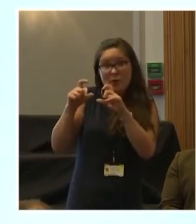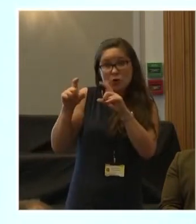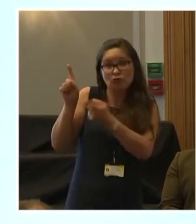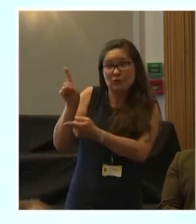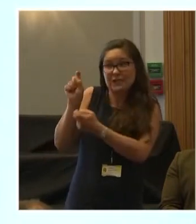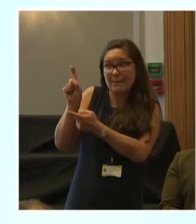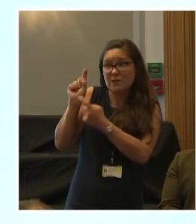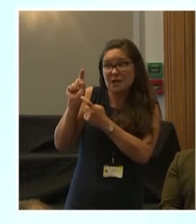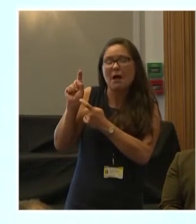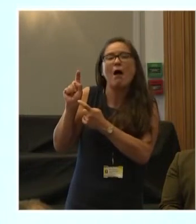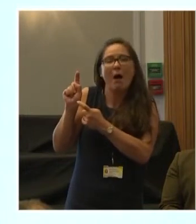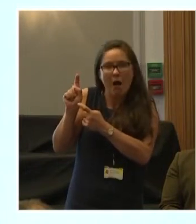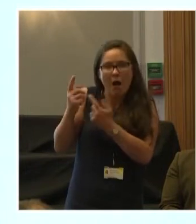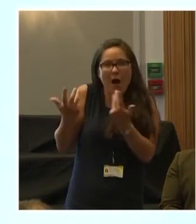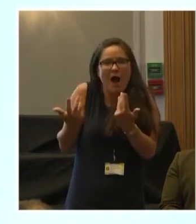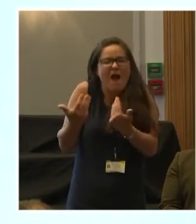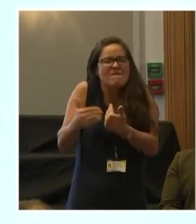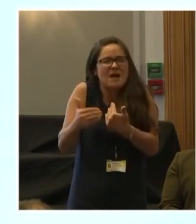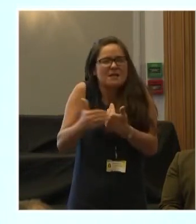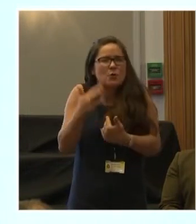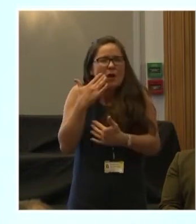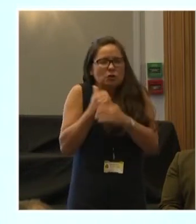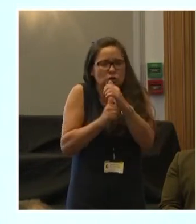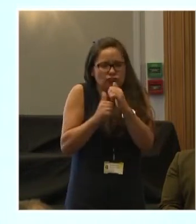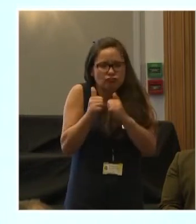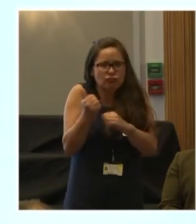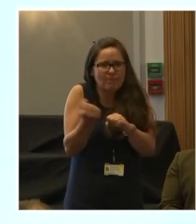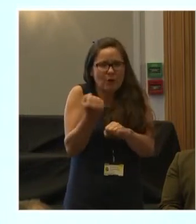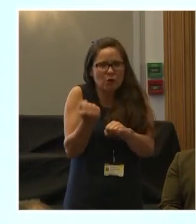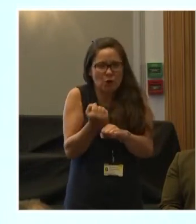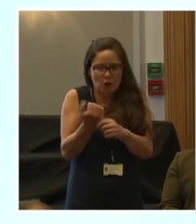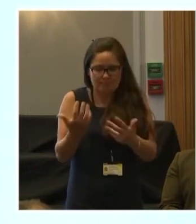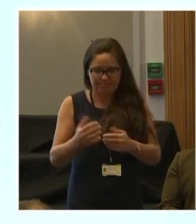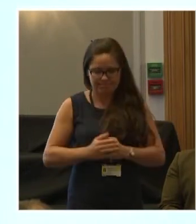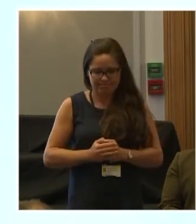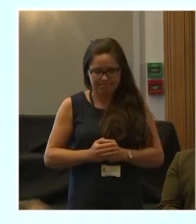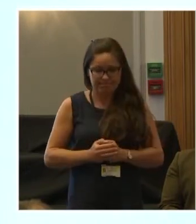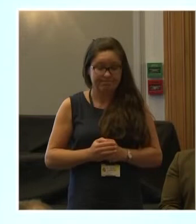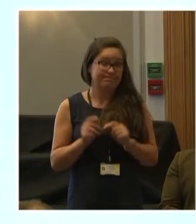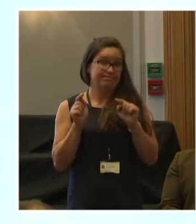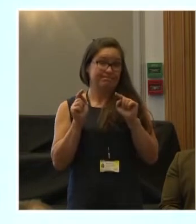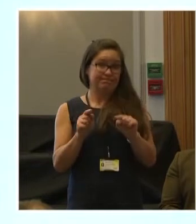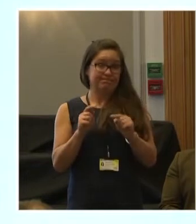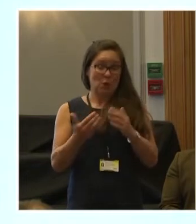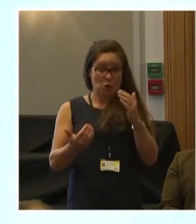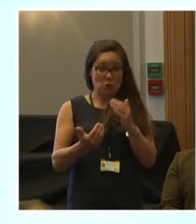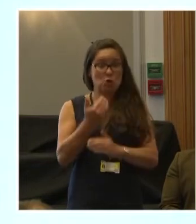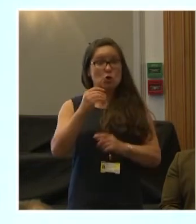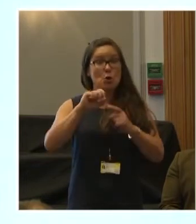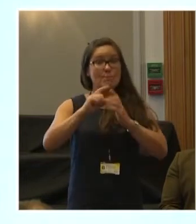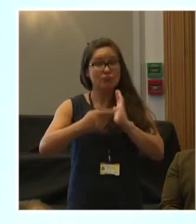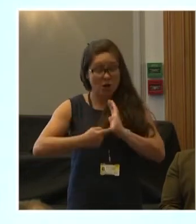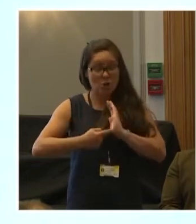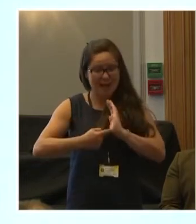affected at the structural and the functional level. The newly funded project aims to develop a PRPF31 gene